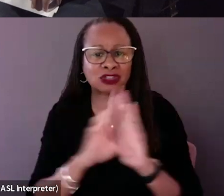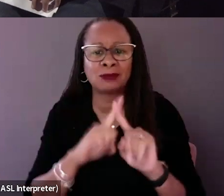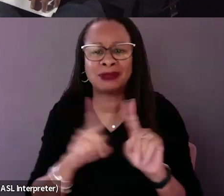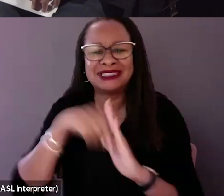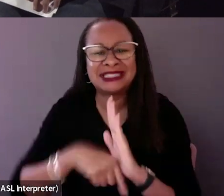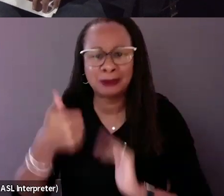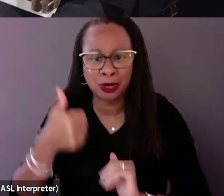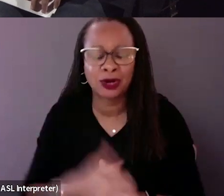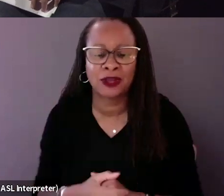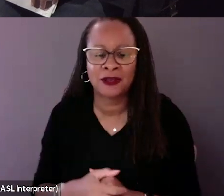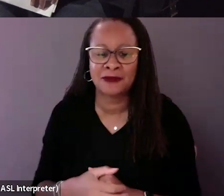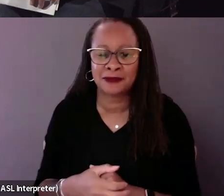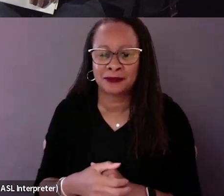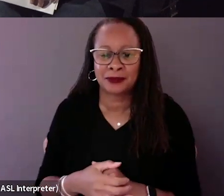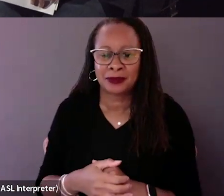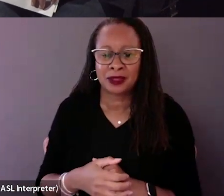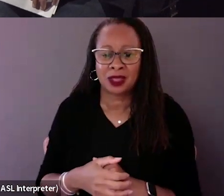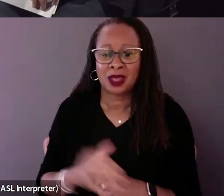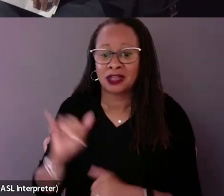Yeah. What I'll say first is,